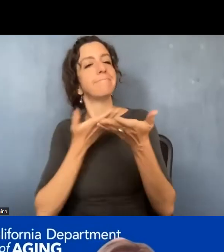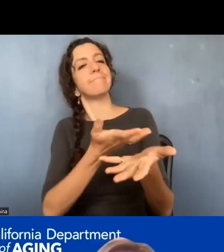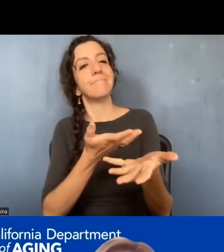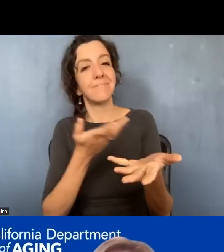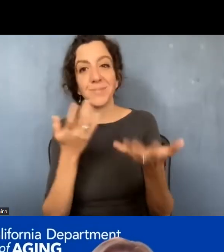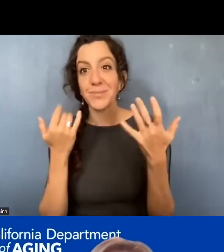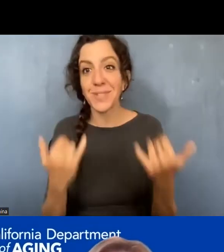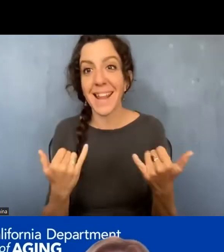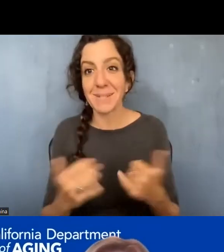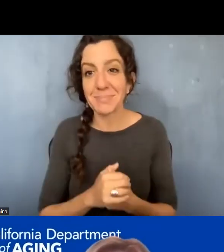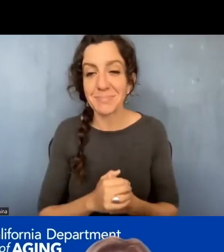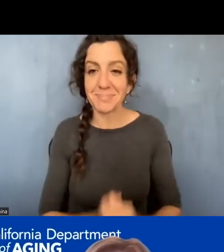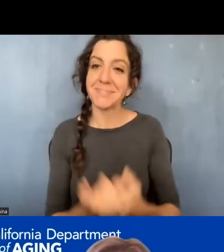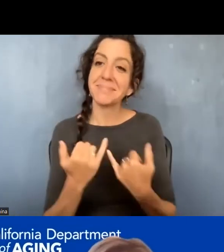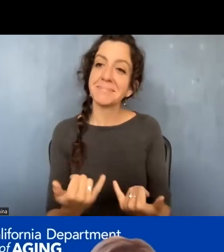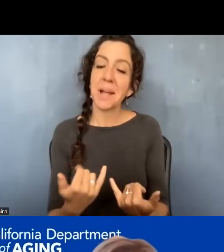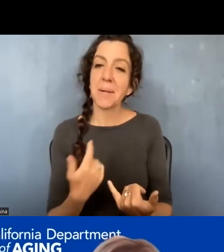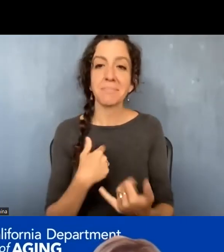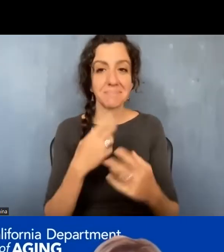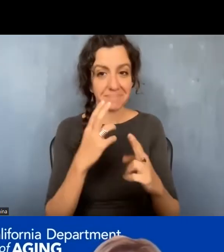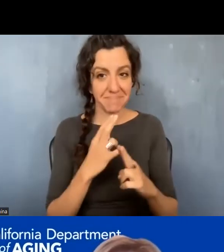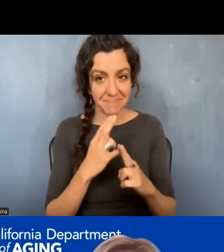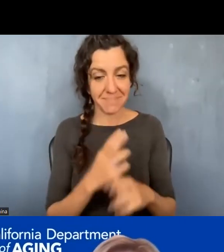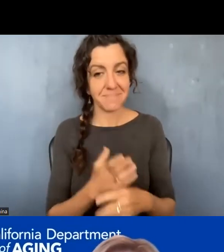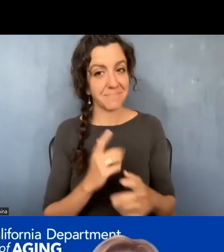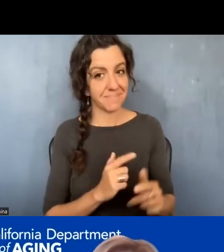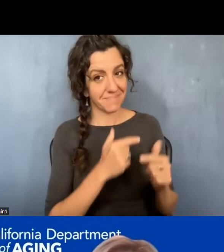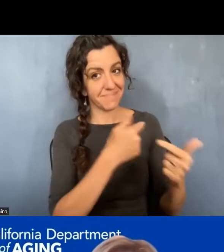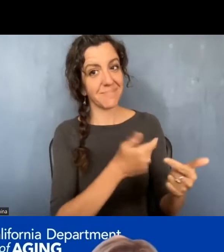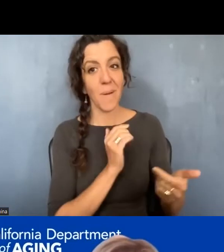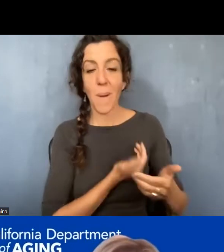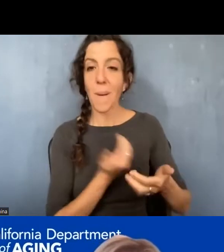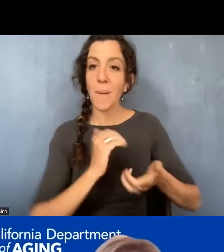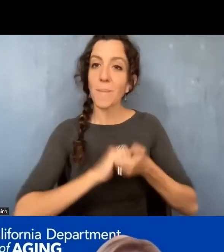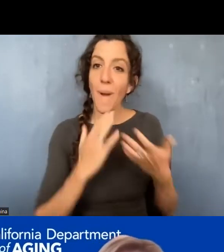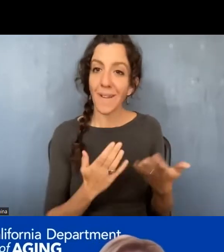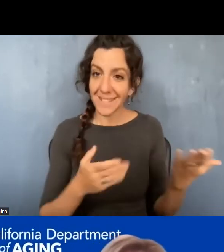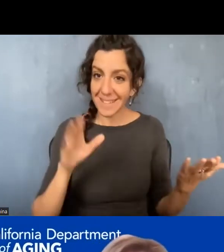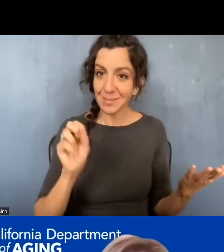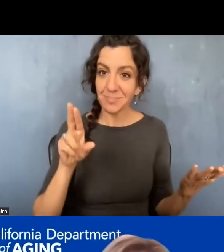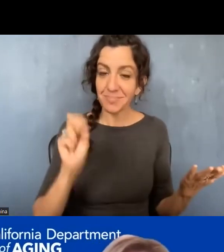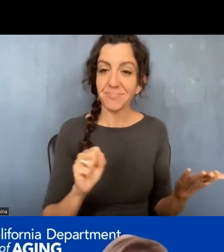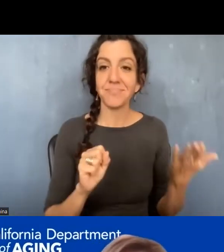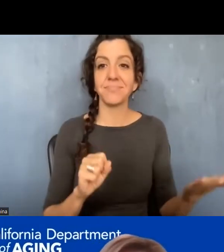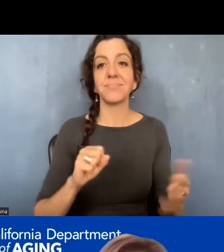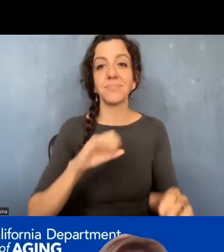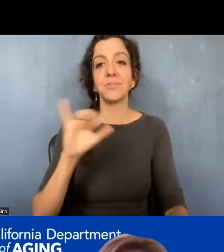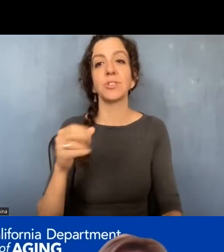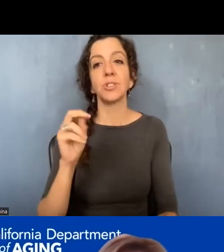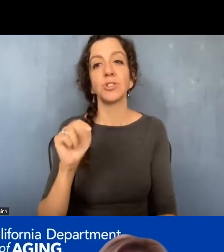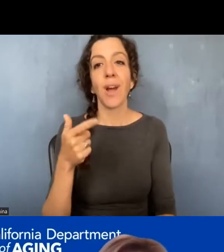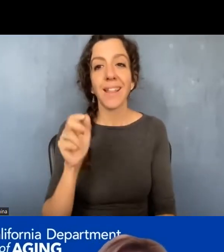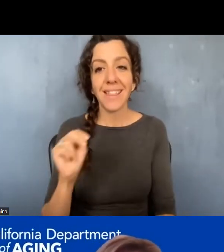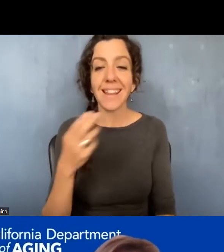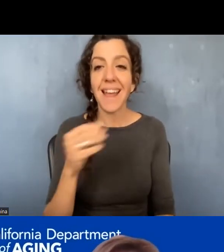So I'm now pleased to turn the program over to our partners at Sac State, Jonathan and Penelope, who've been leading